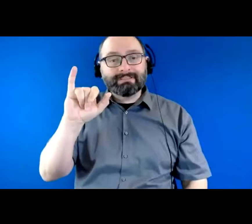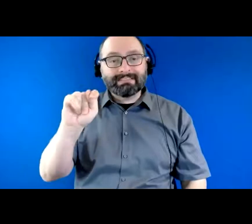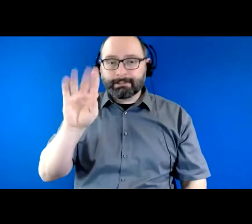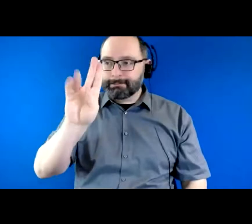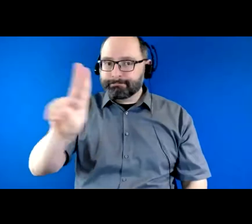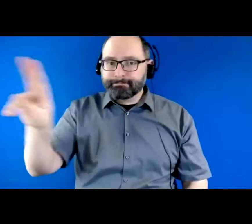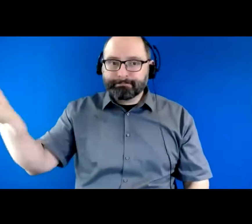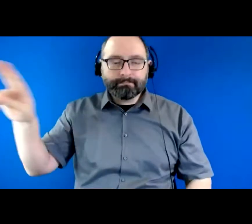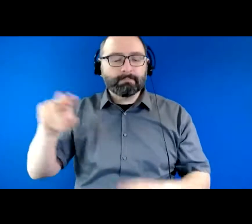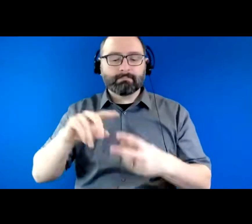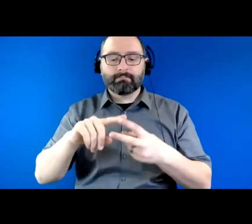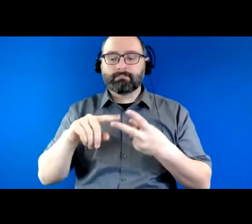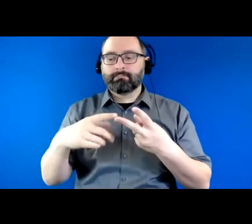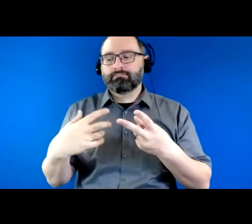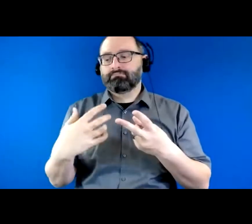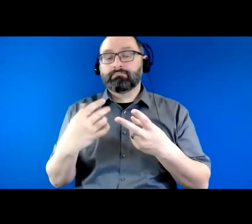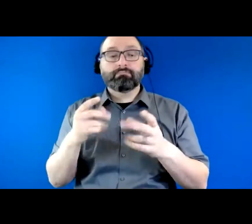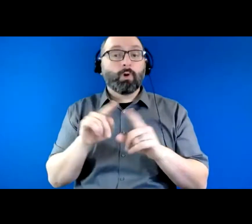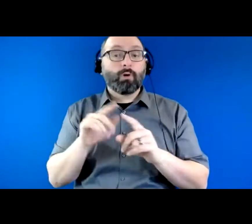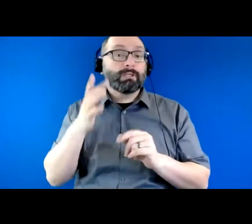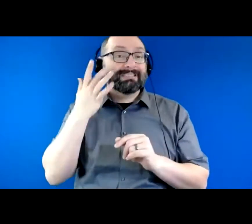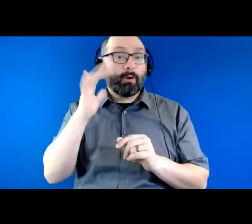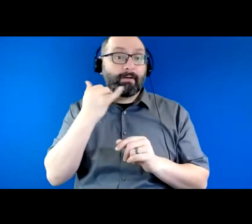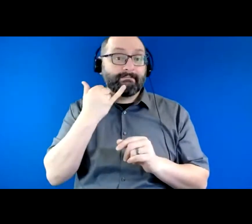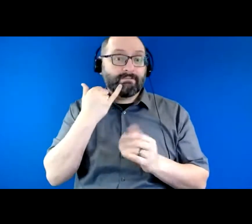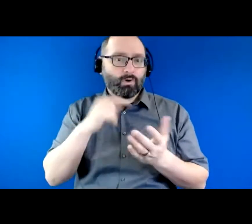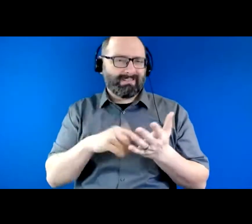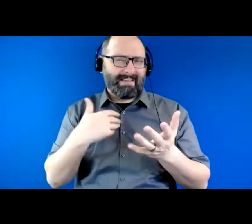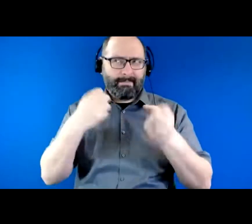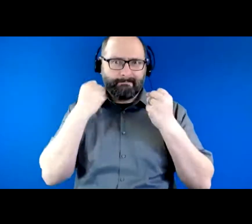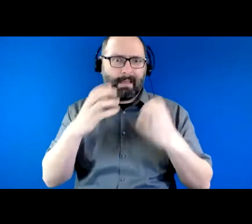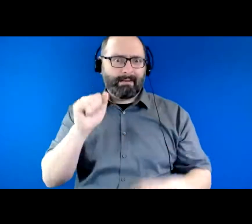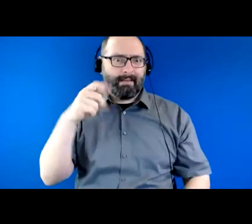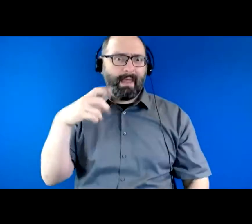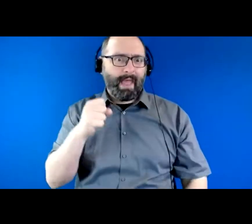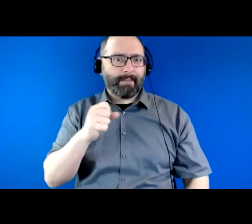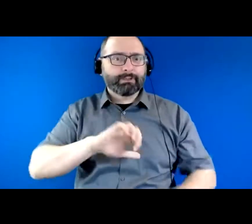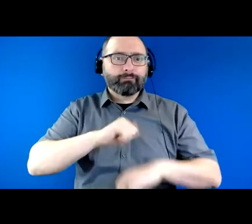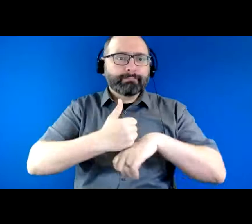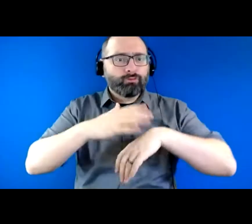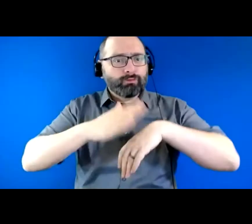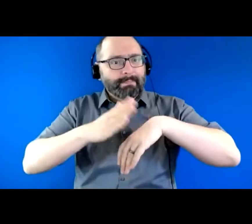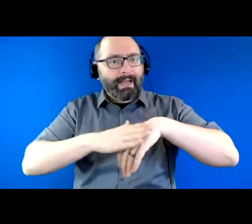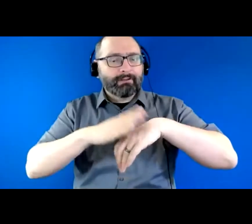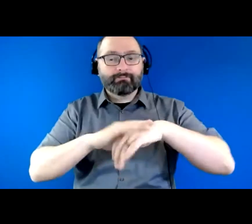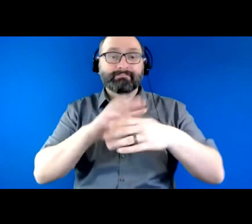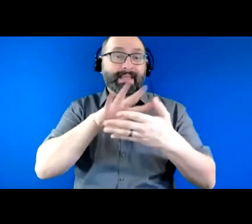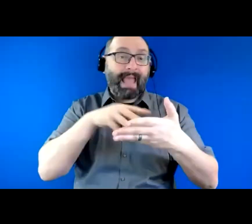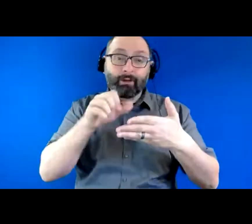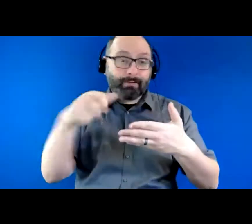house, or also using smartphones. There's a ton of different apps that people can use to set reminders, even through the calendar